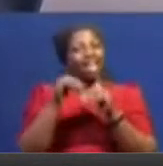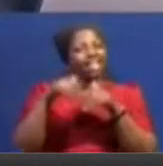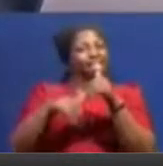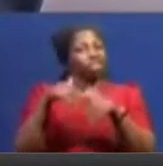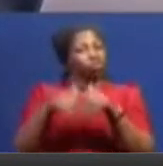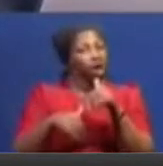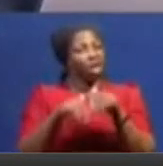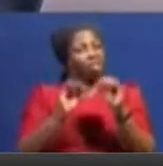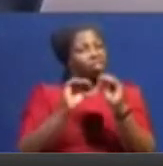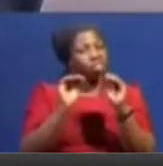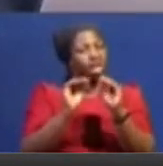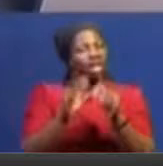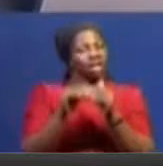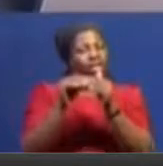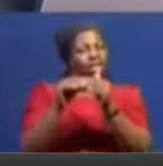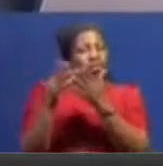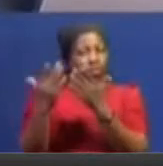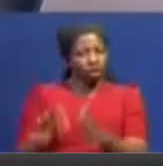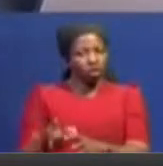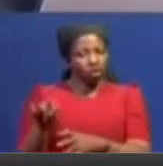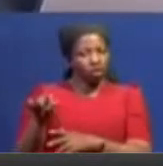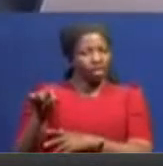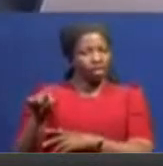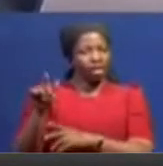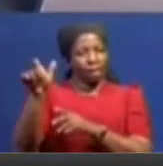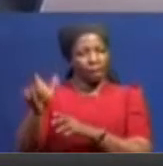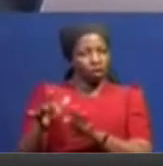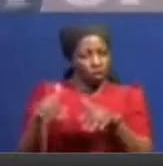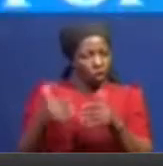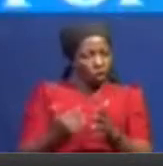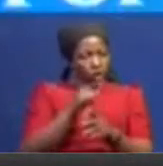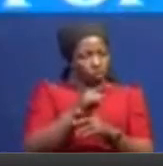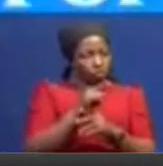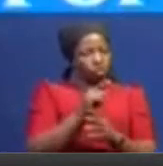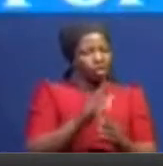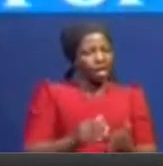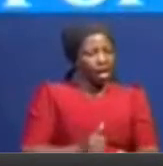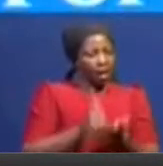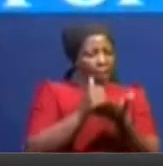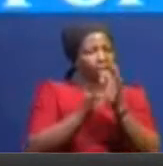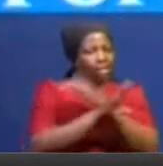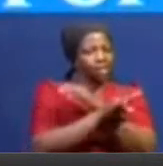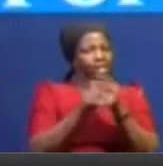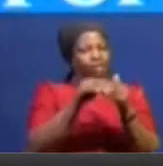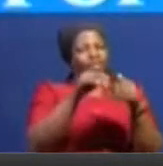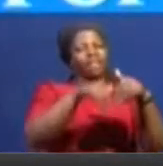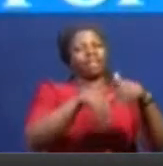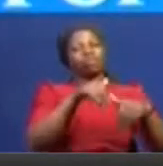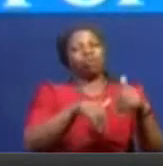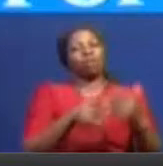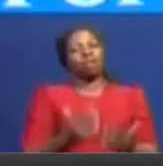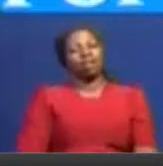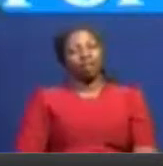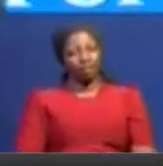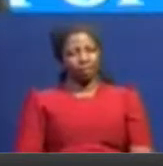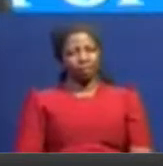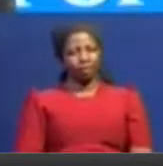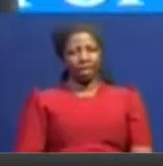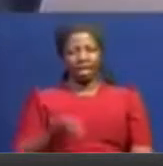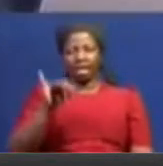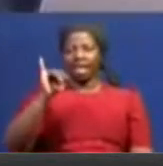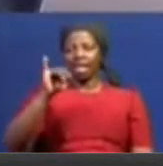loss of this person, or you rigged the election. So, I mean, would the Iebc